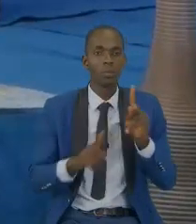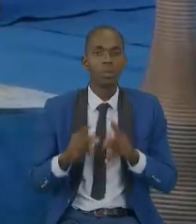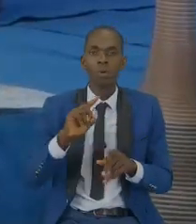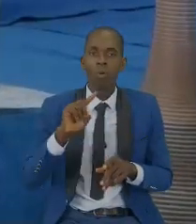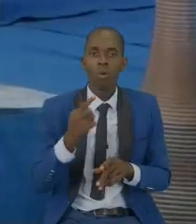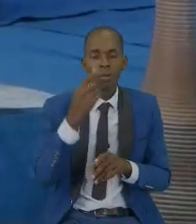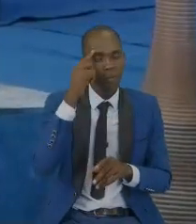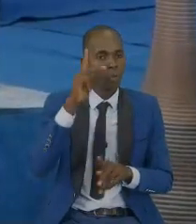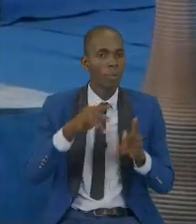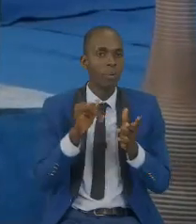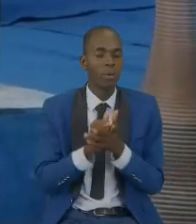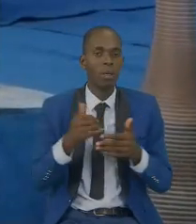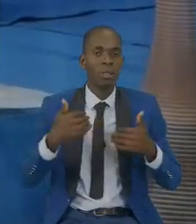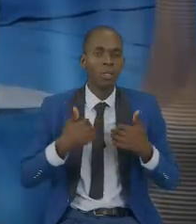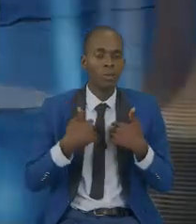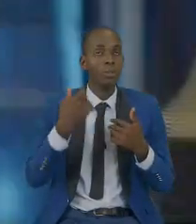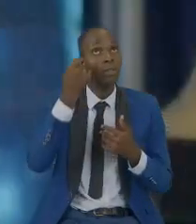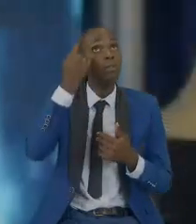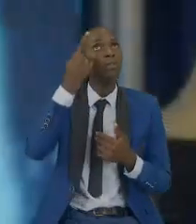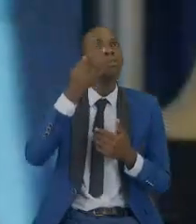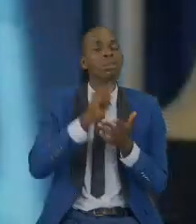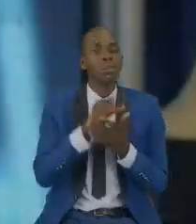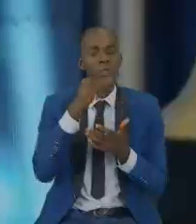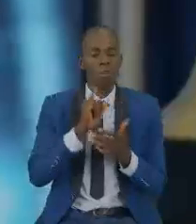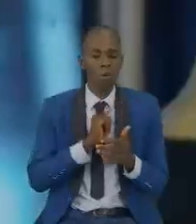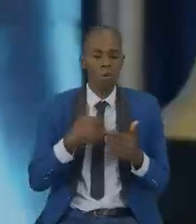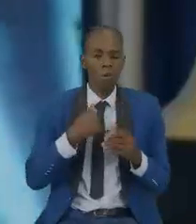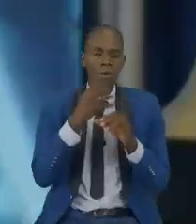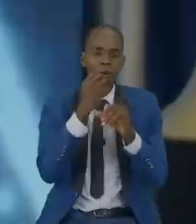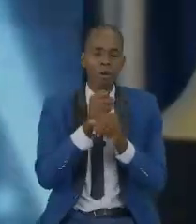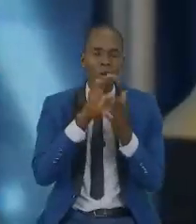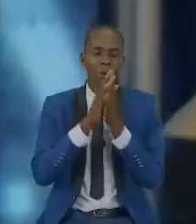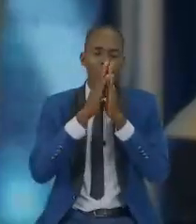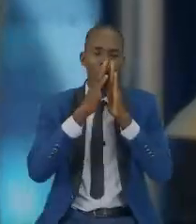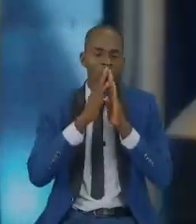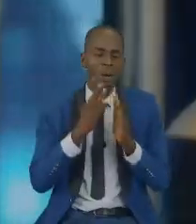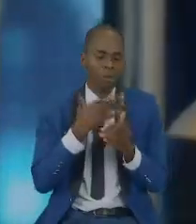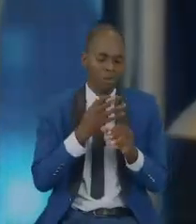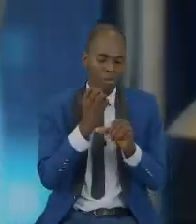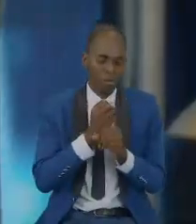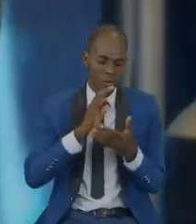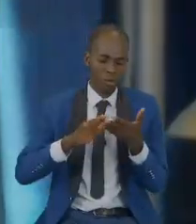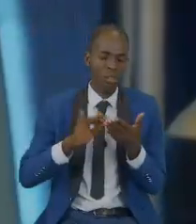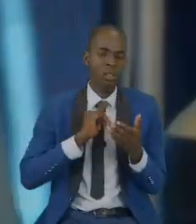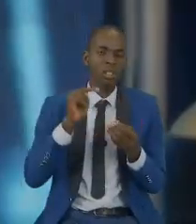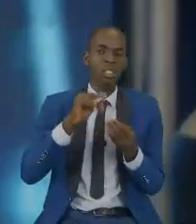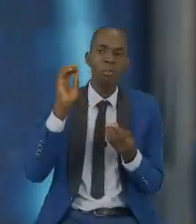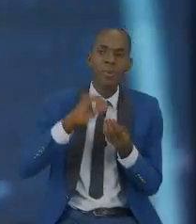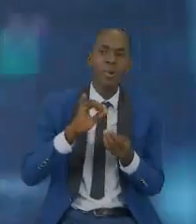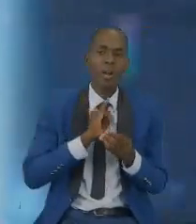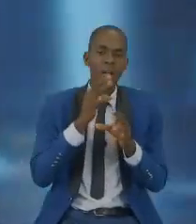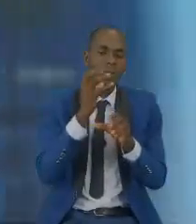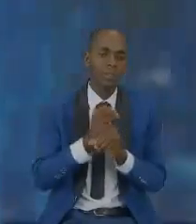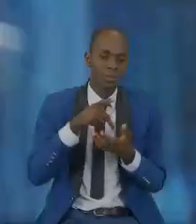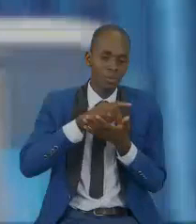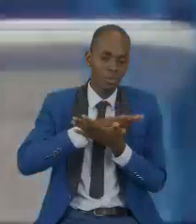that understand, I've got peace, I've got pardon, I need more. I've got purging, I've got purity, I need more. I now